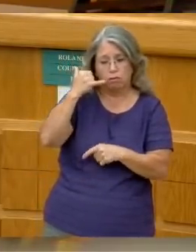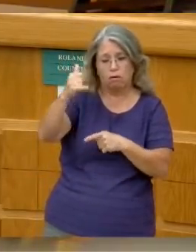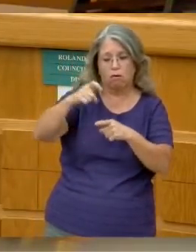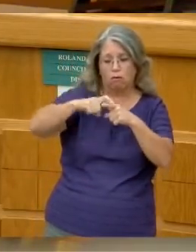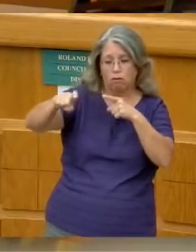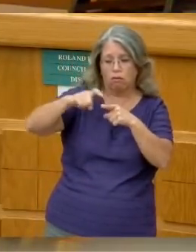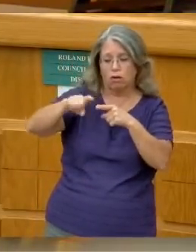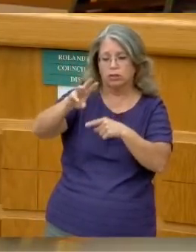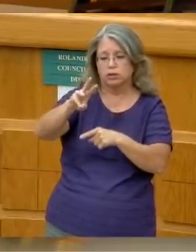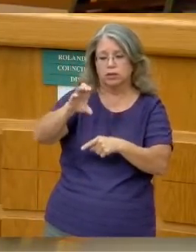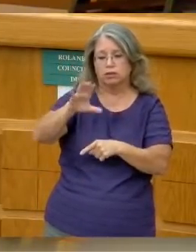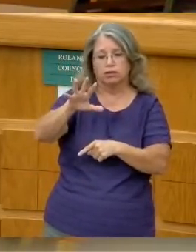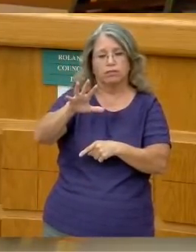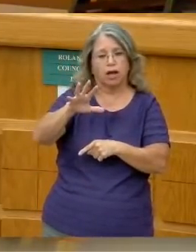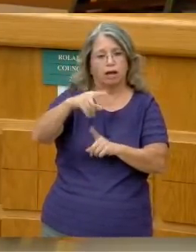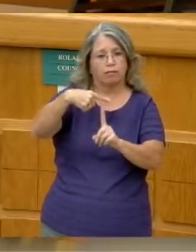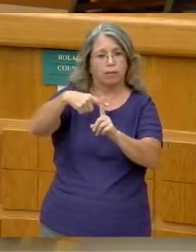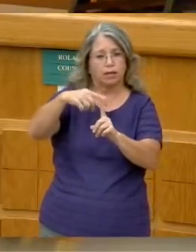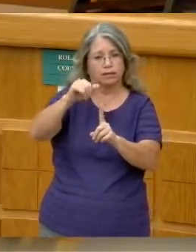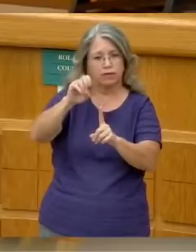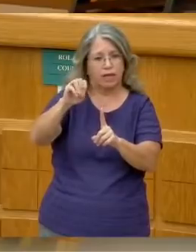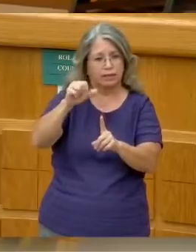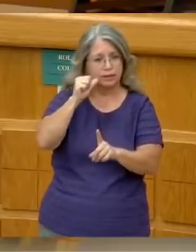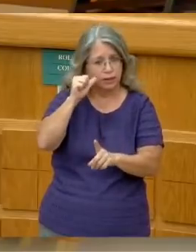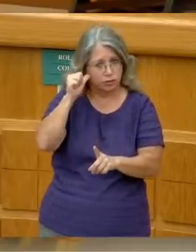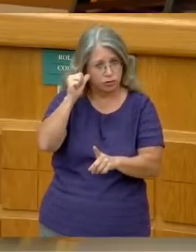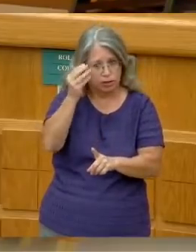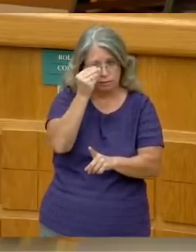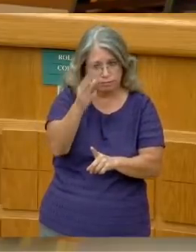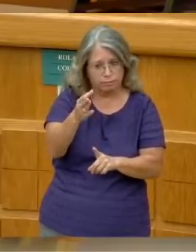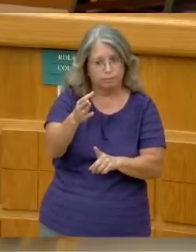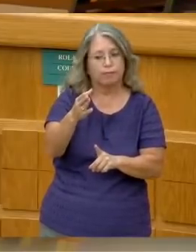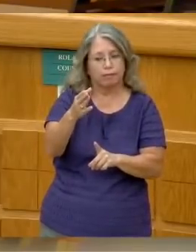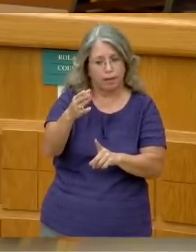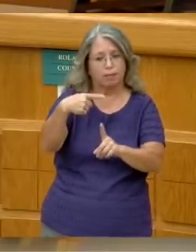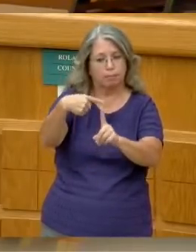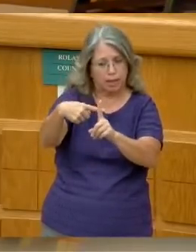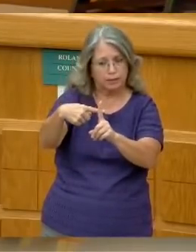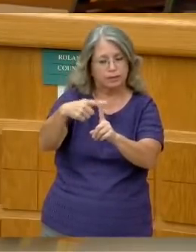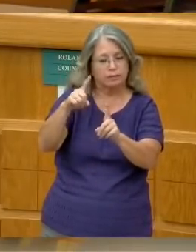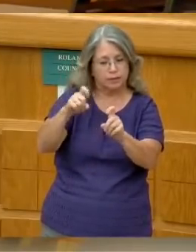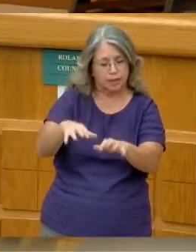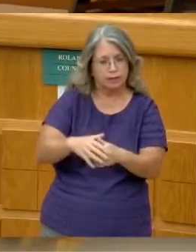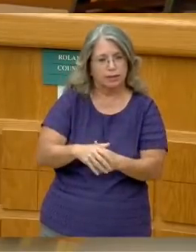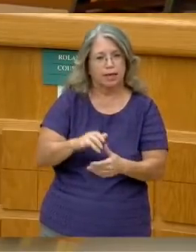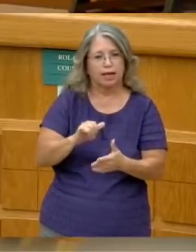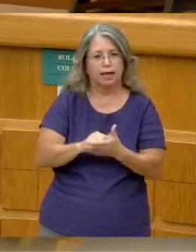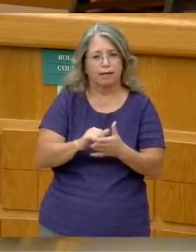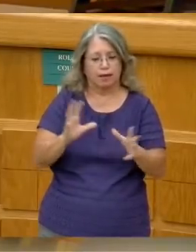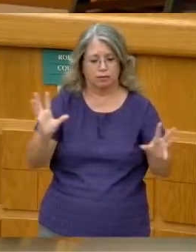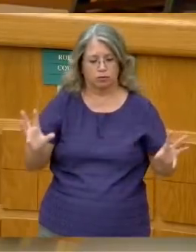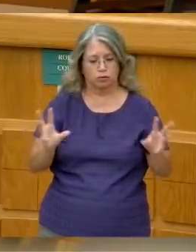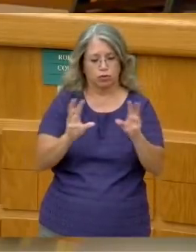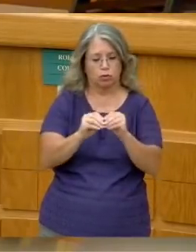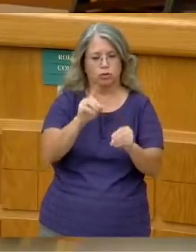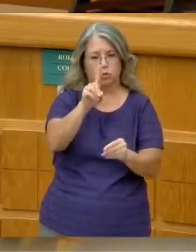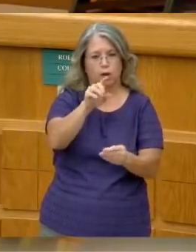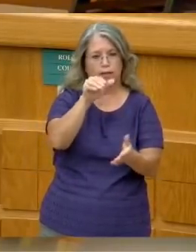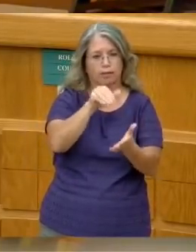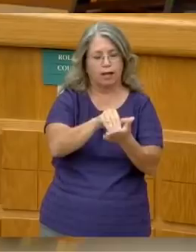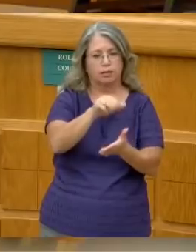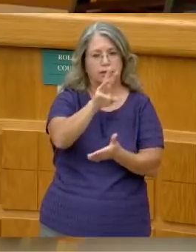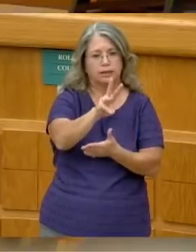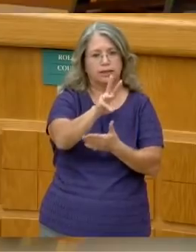cases yesterday to notify them that they were positive. This is a total of 1,600